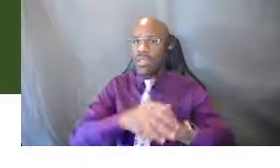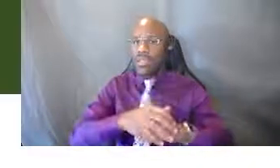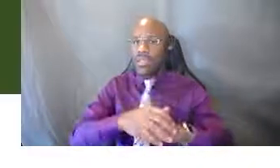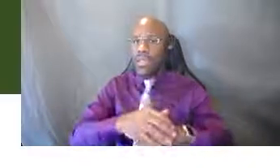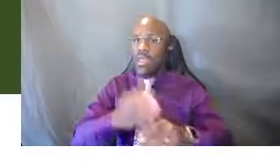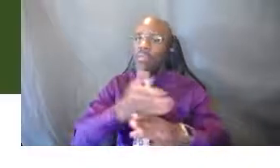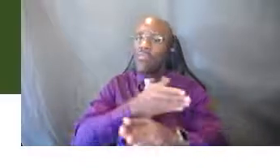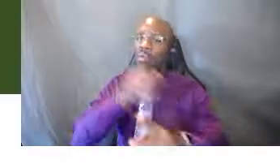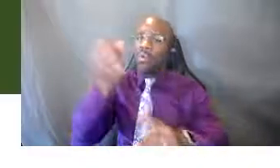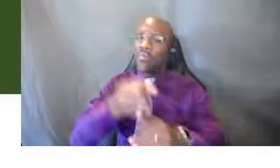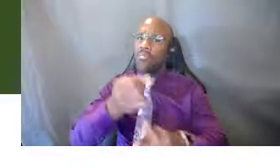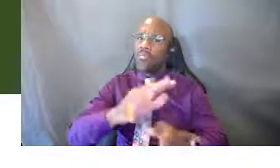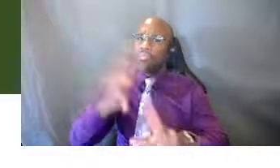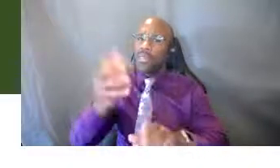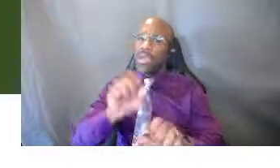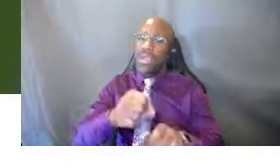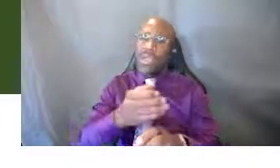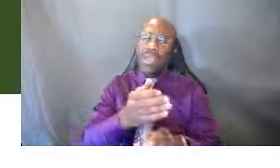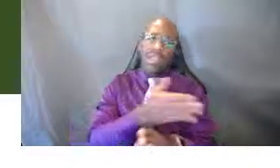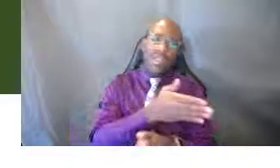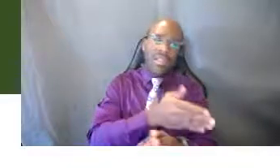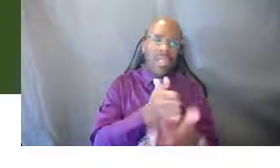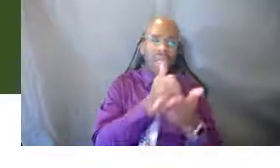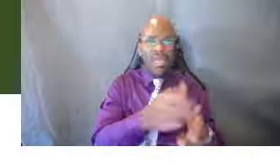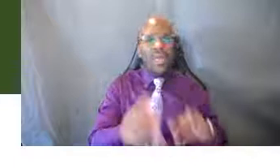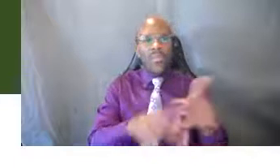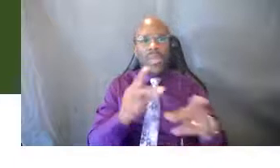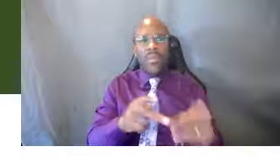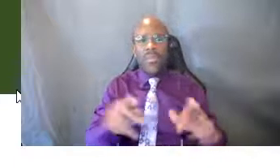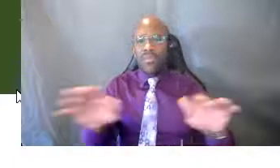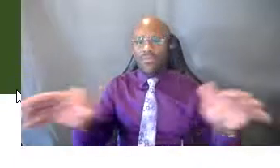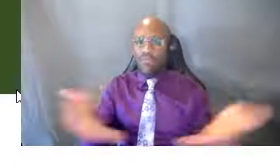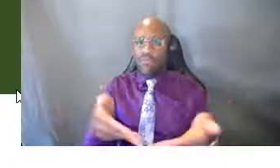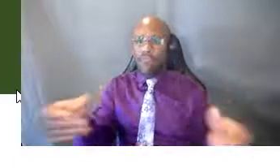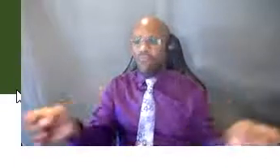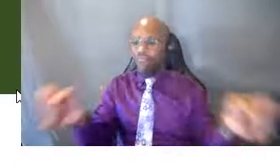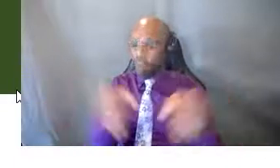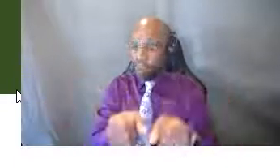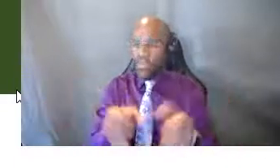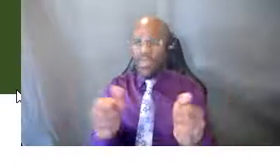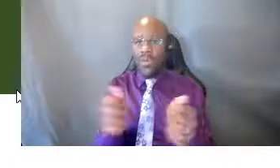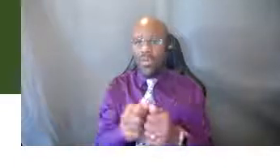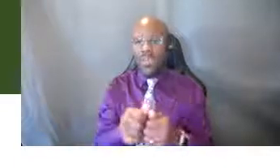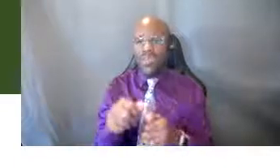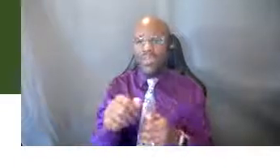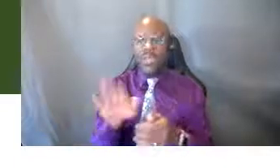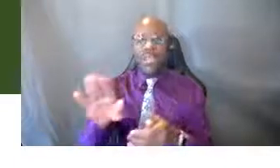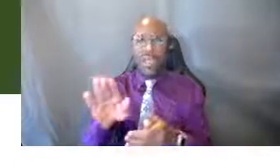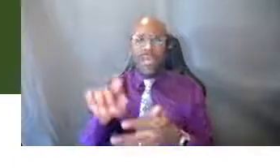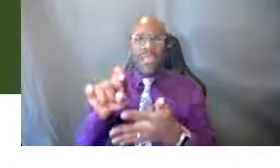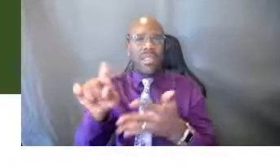to prevent that future mental health crisis from even happening. So that's also very important.